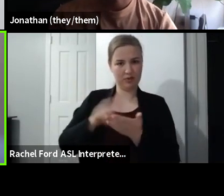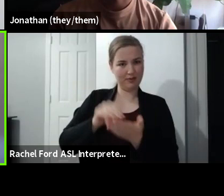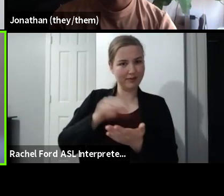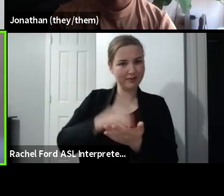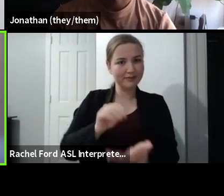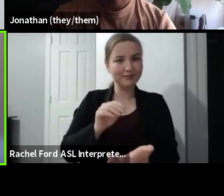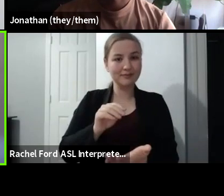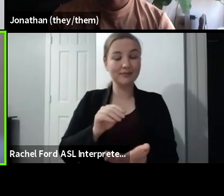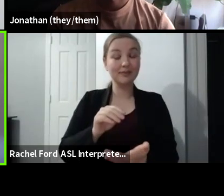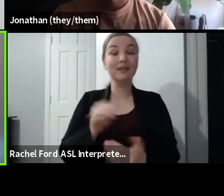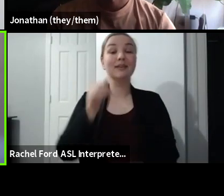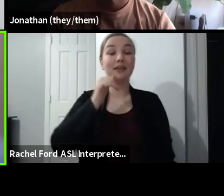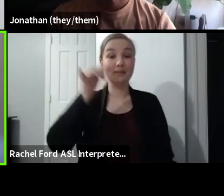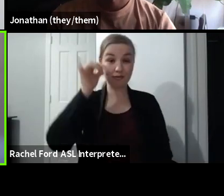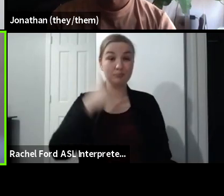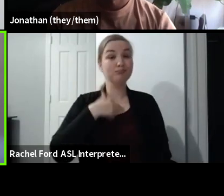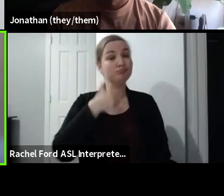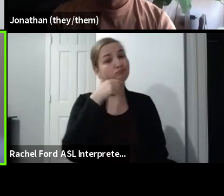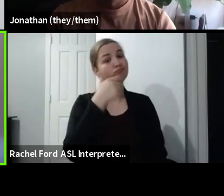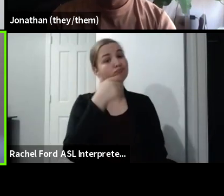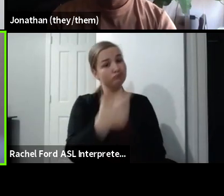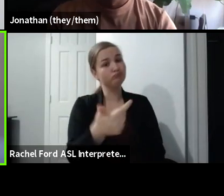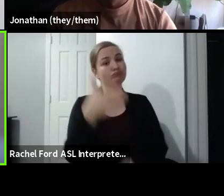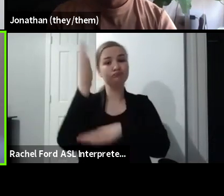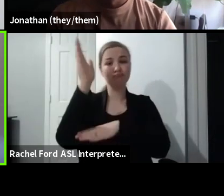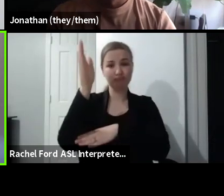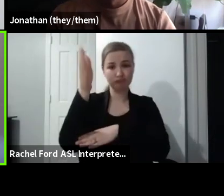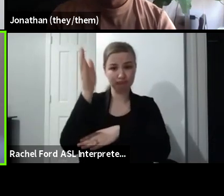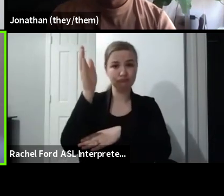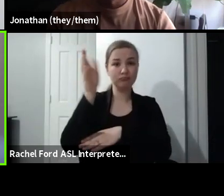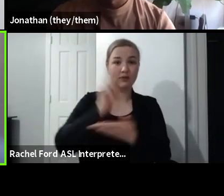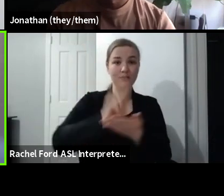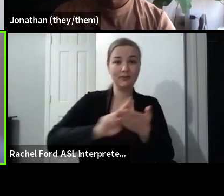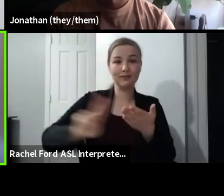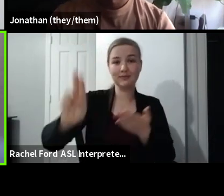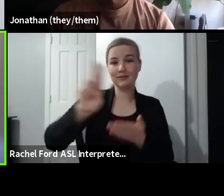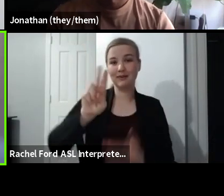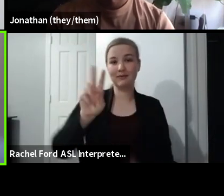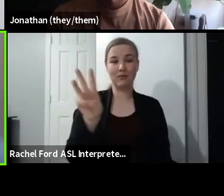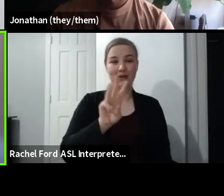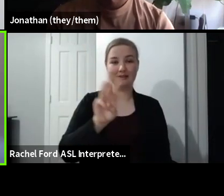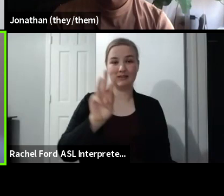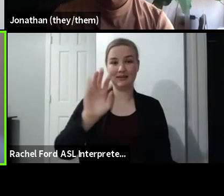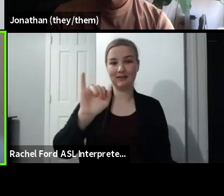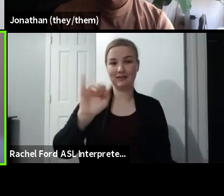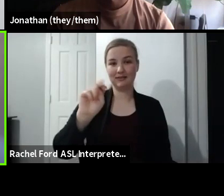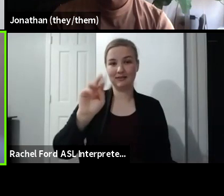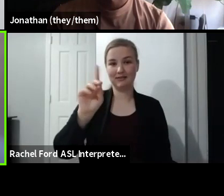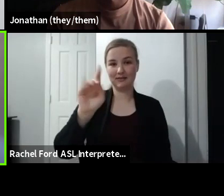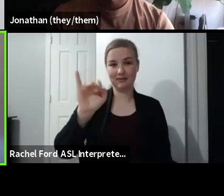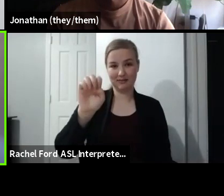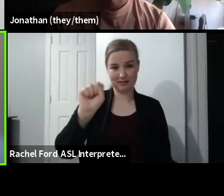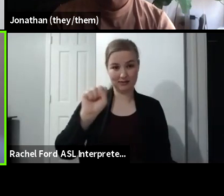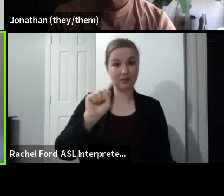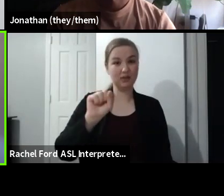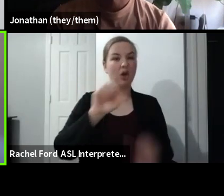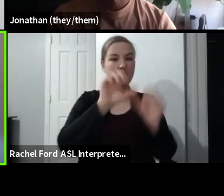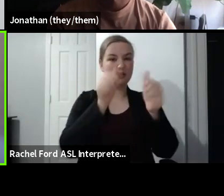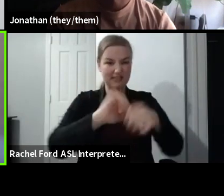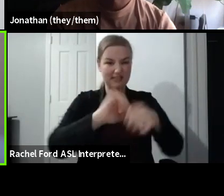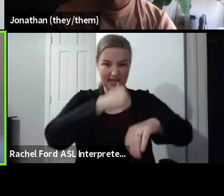a talk yesterday from University of West Indies. They were talking about these statues and decolonizing in the